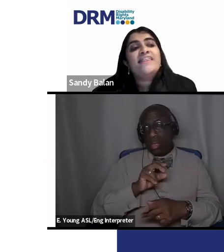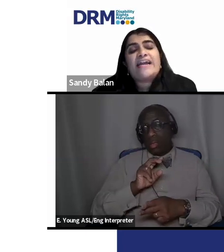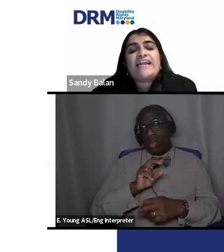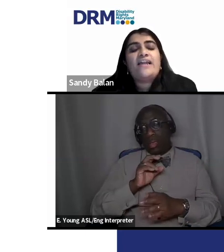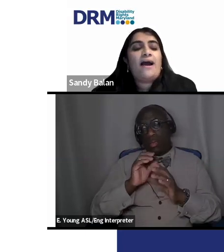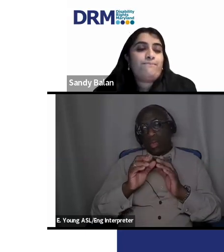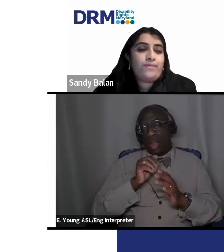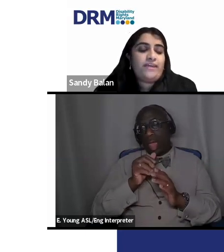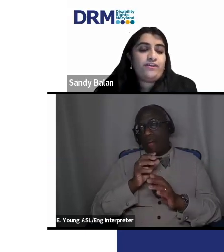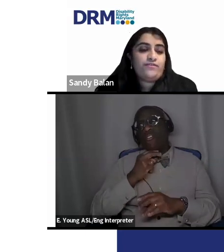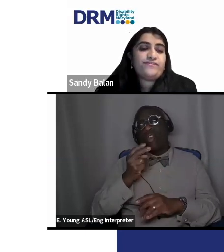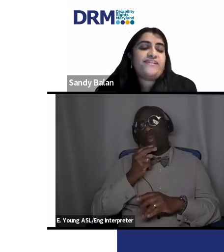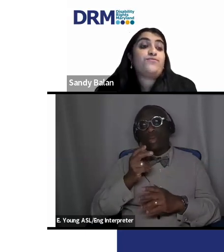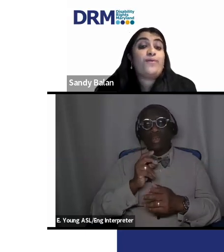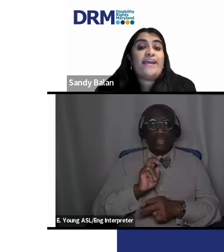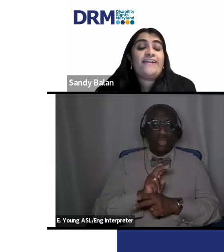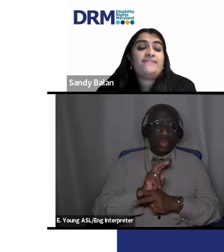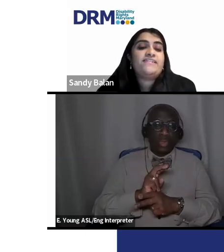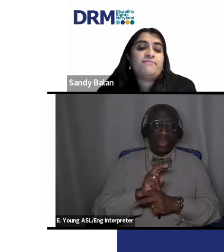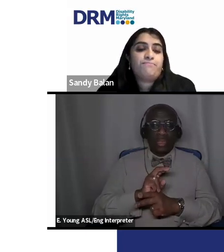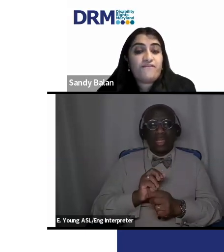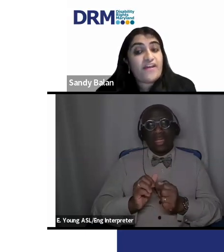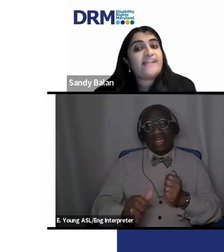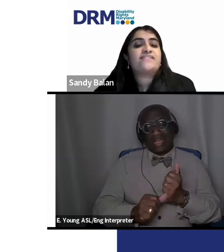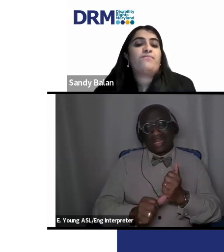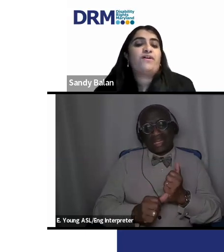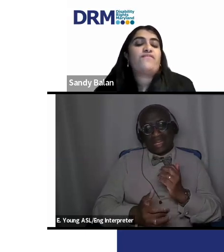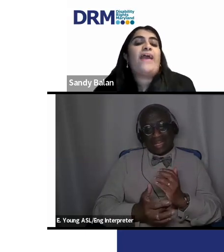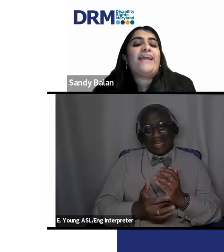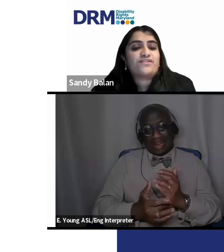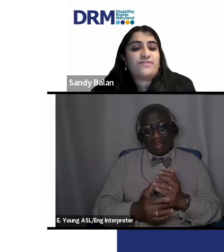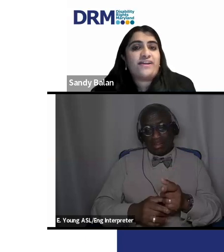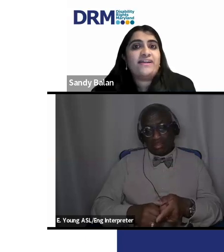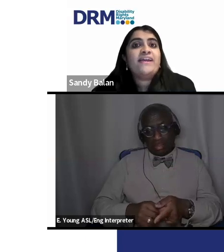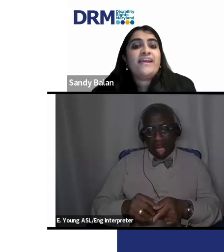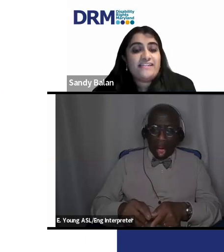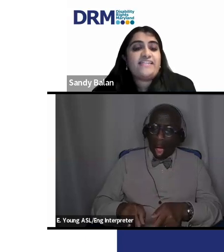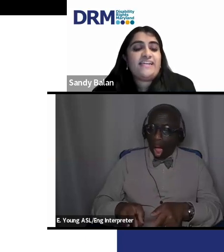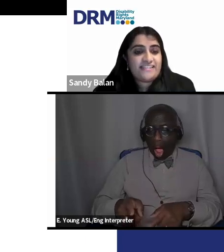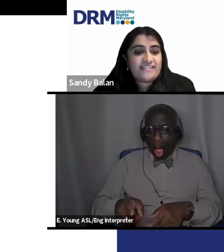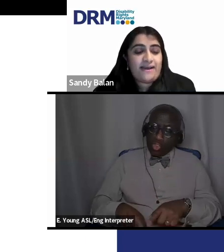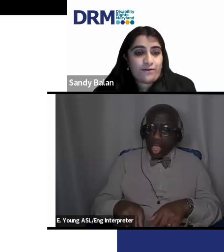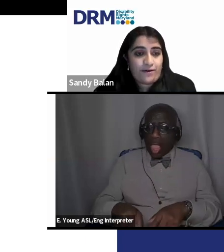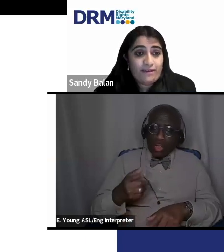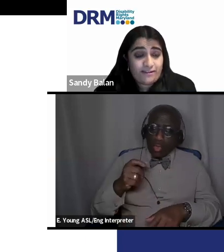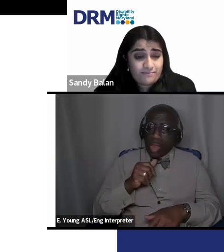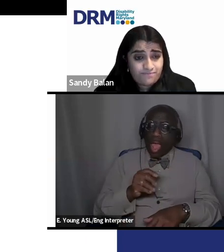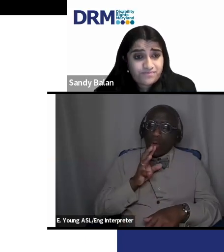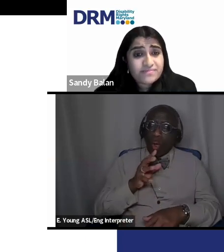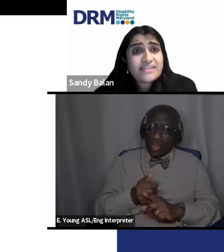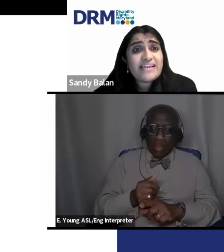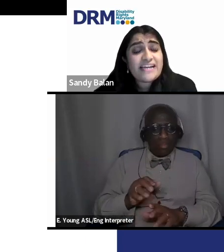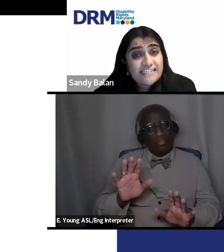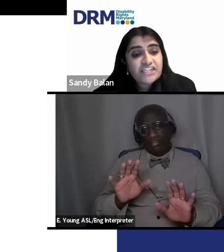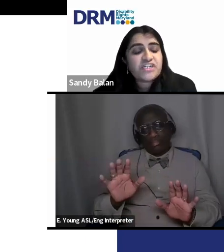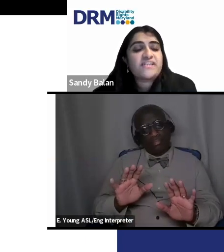technology, that cannot be used as a way to prevent someone from entering into the SDM